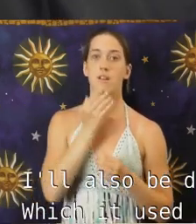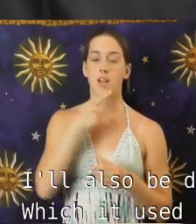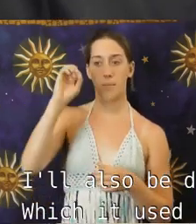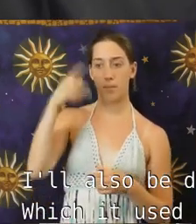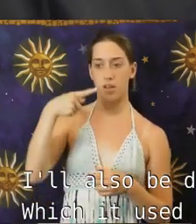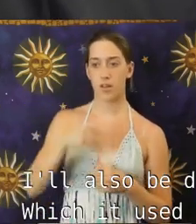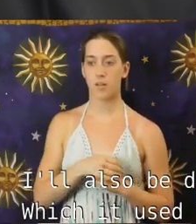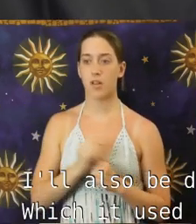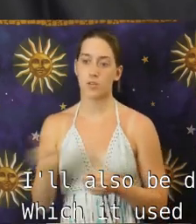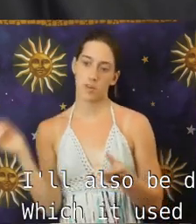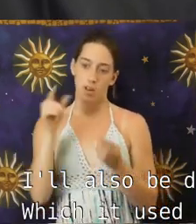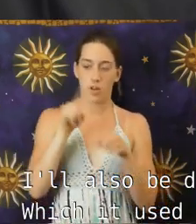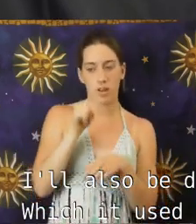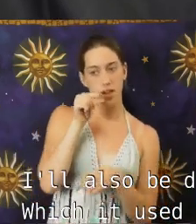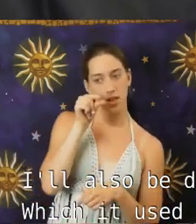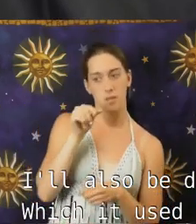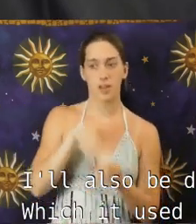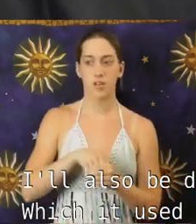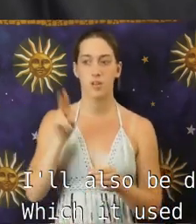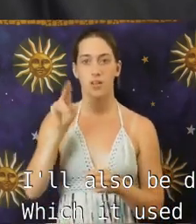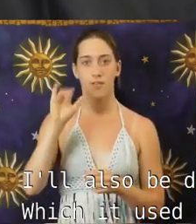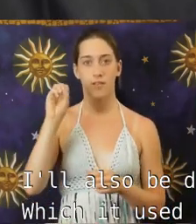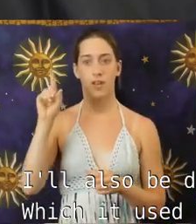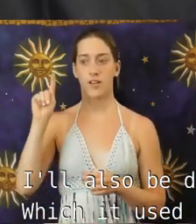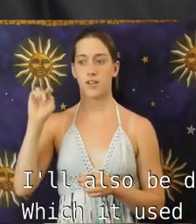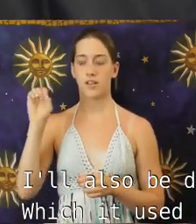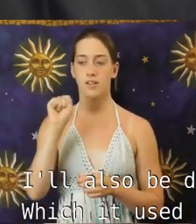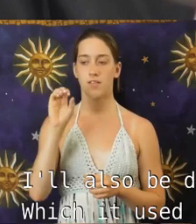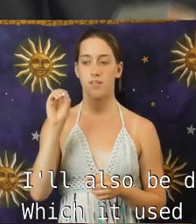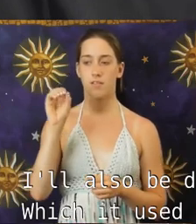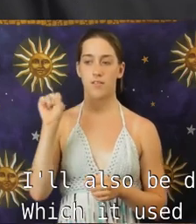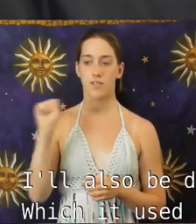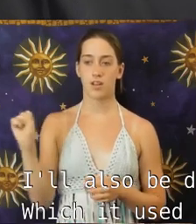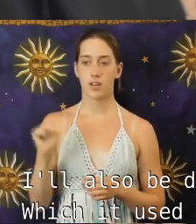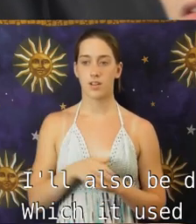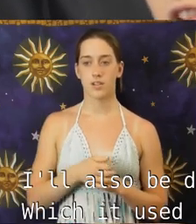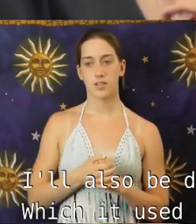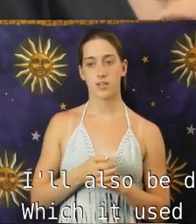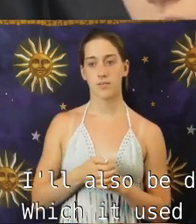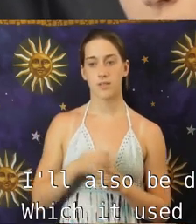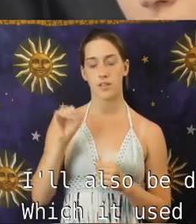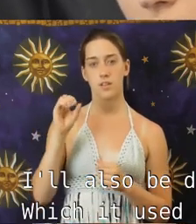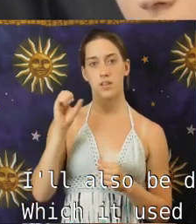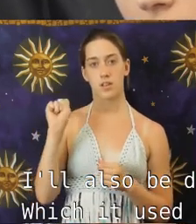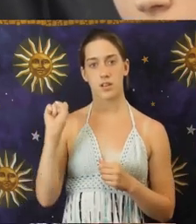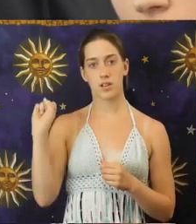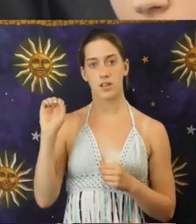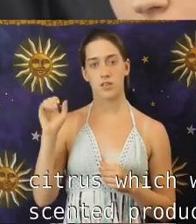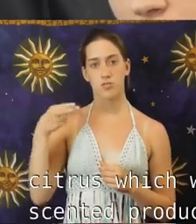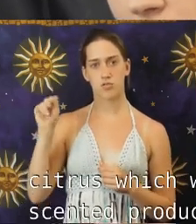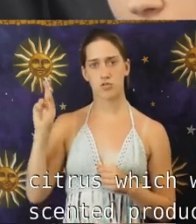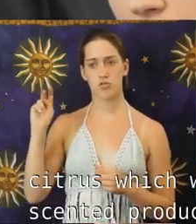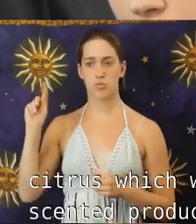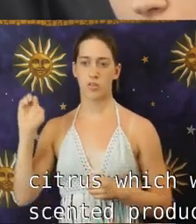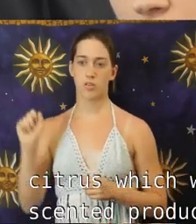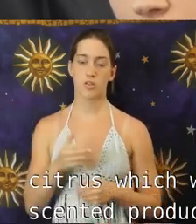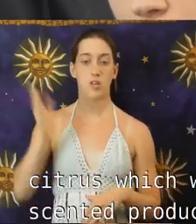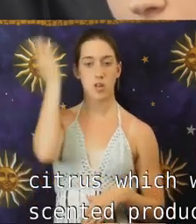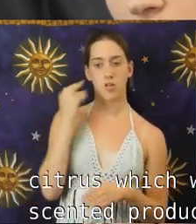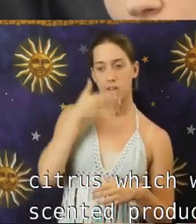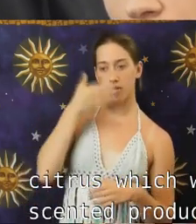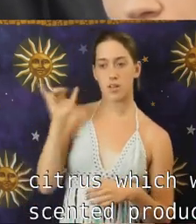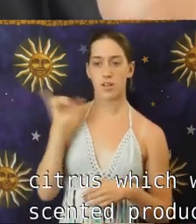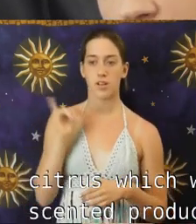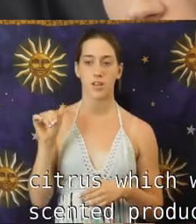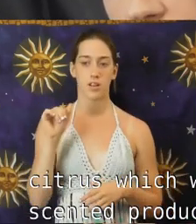I'll also be dipping a little bit into the Violet Voss Fruit Sorbet palette, which it used to smell like citrus, which was